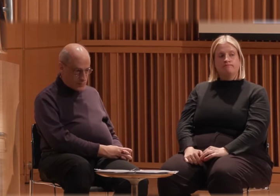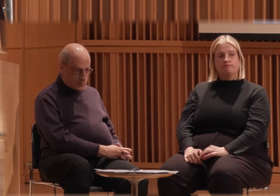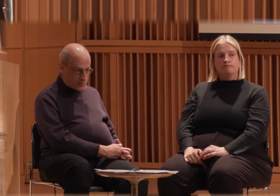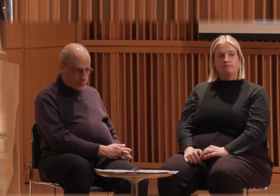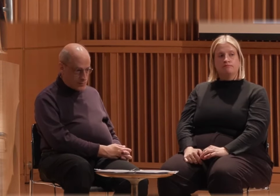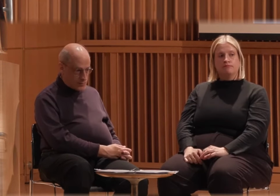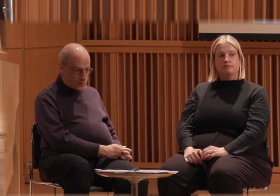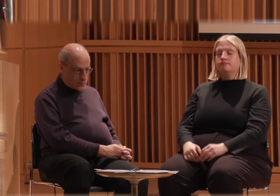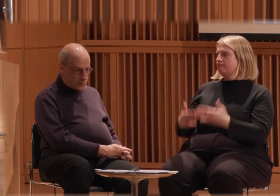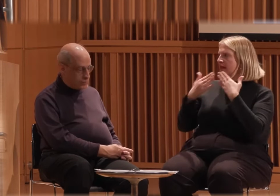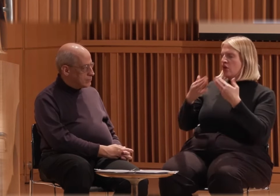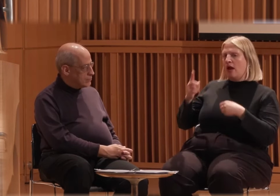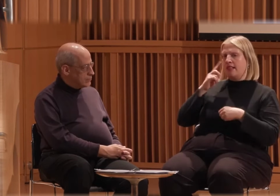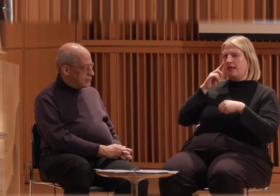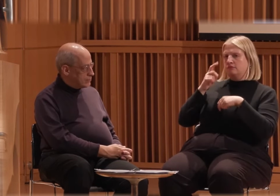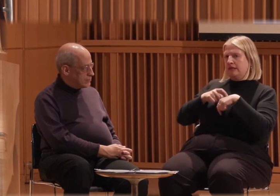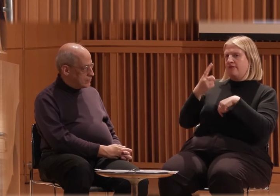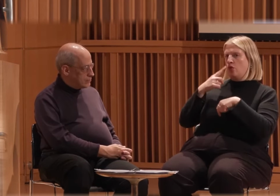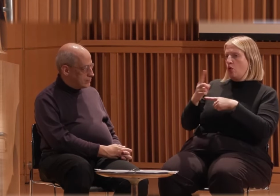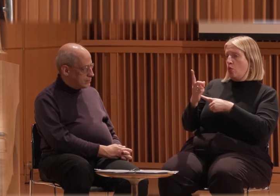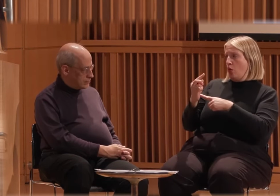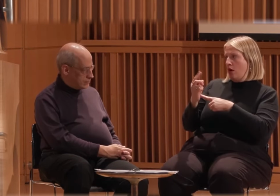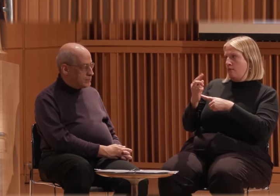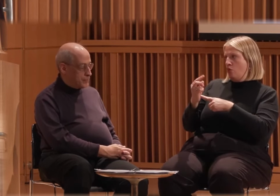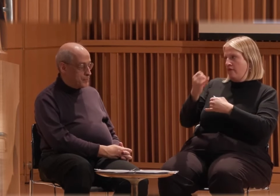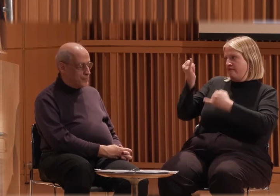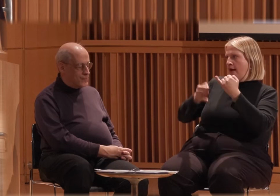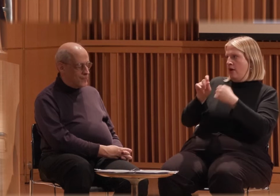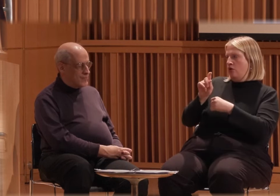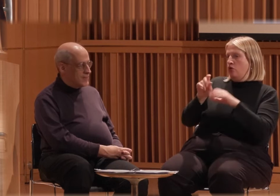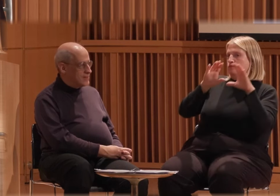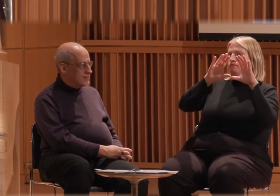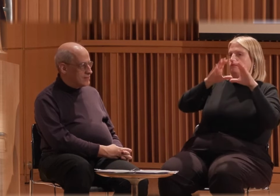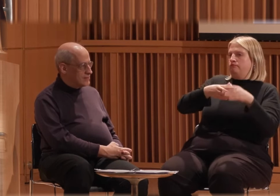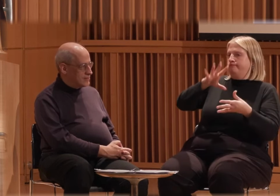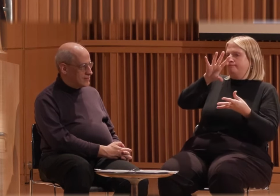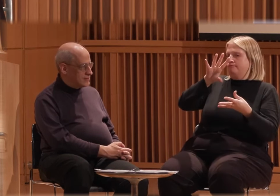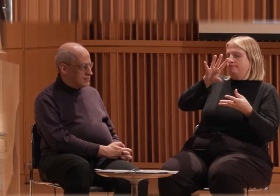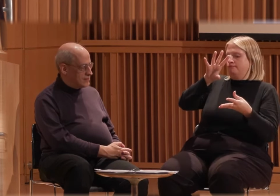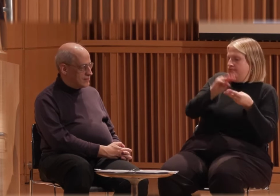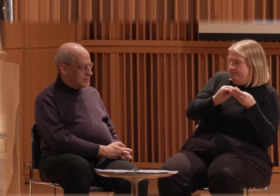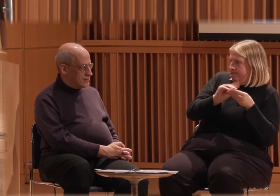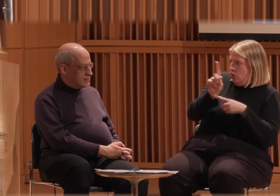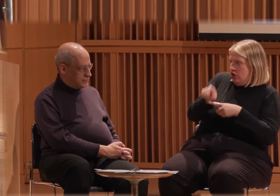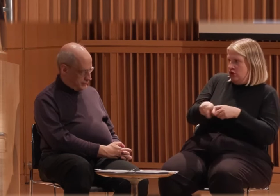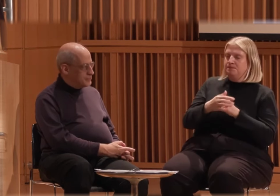Thank you. I think we have time for maybe one final grouping of questions.